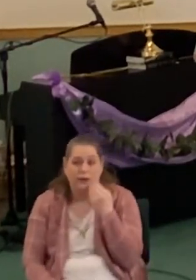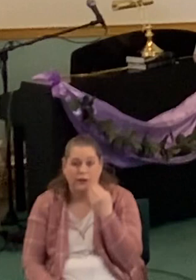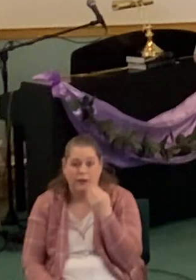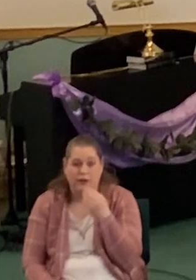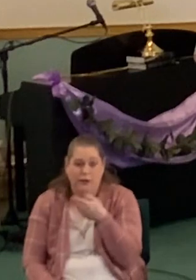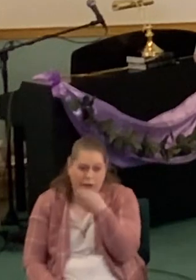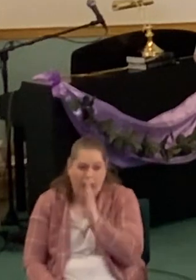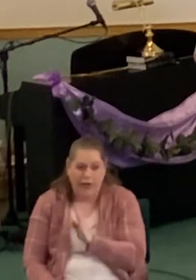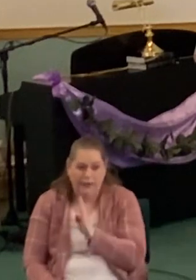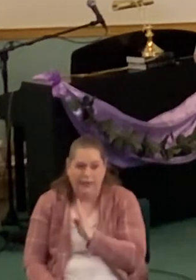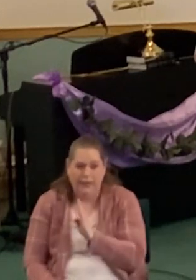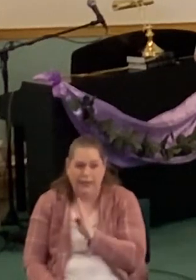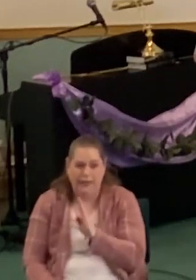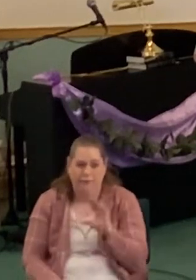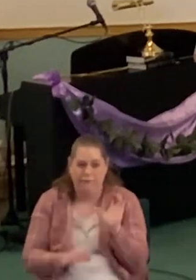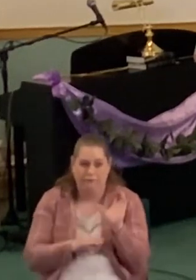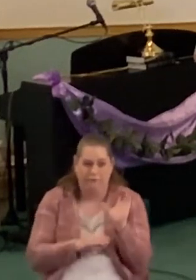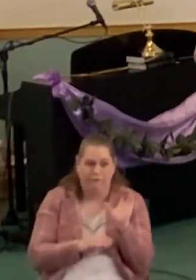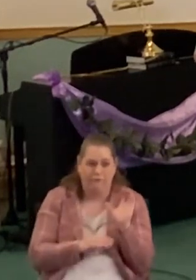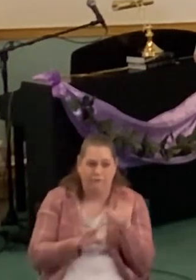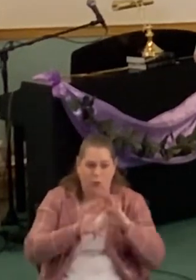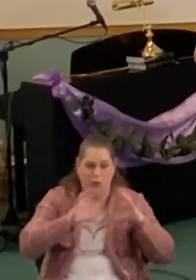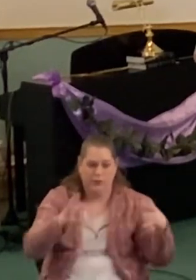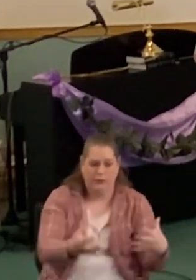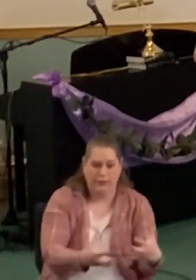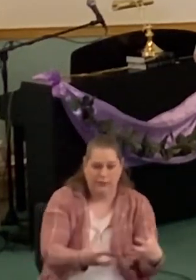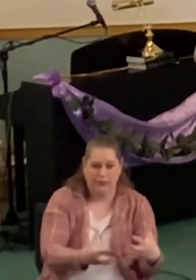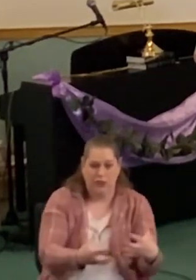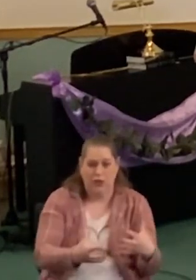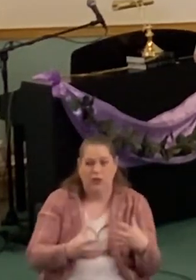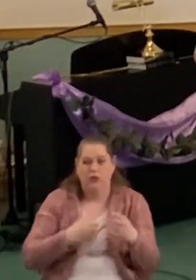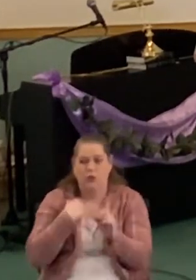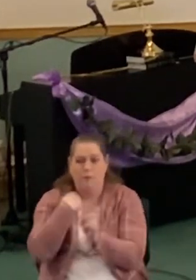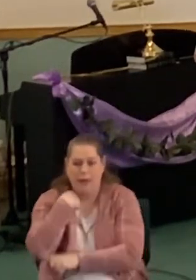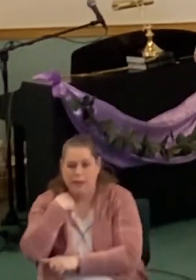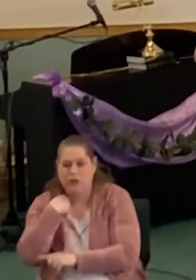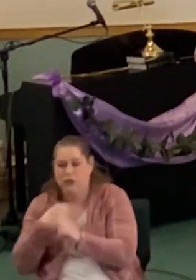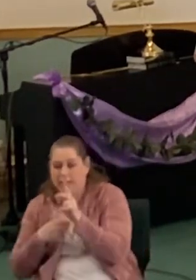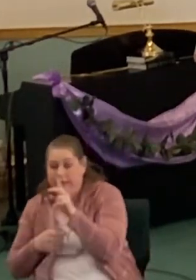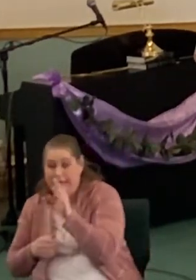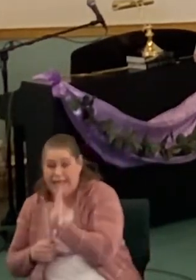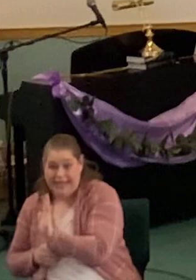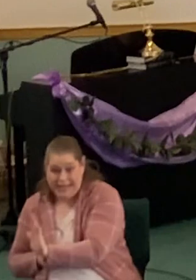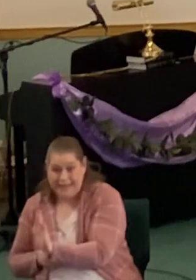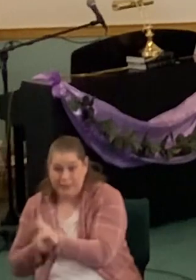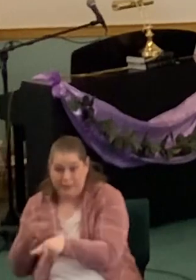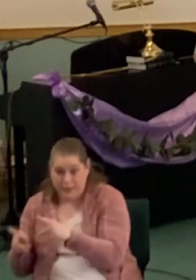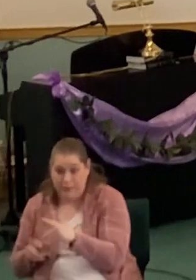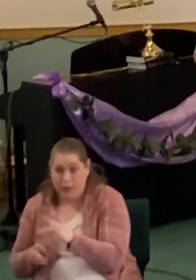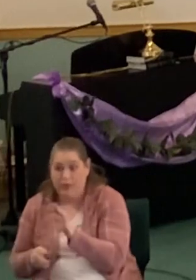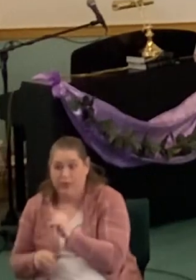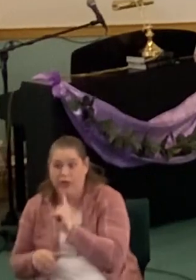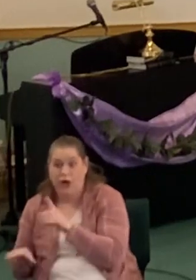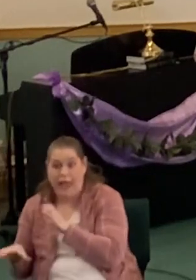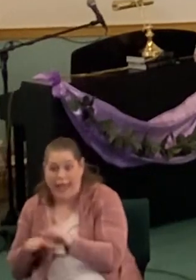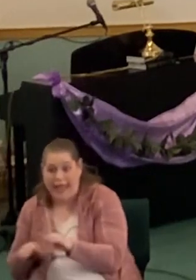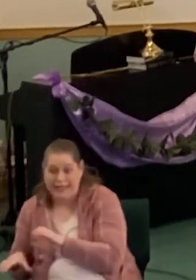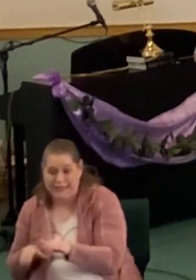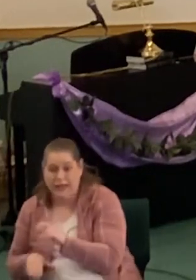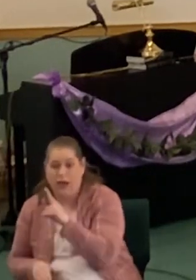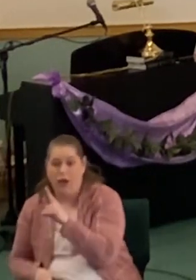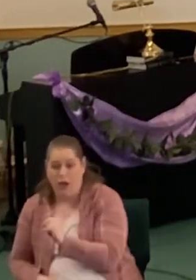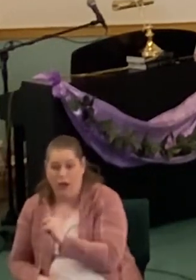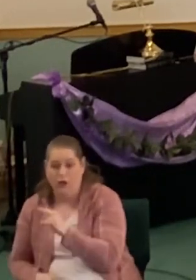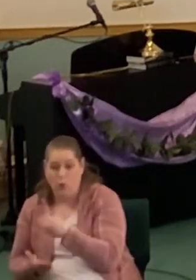are acting ungodly. And he gives a thorough description starting in the middle of